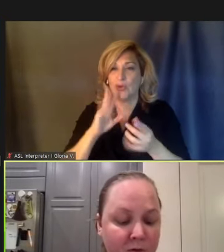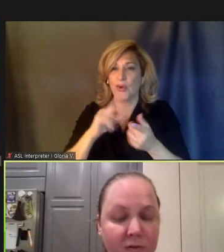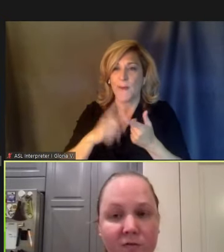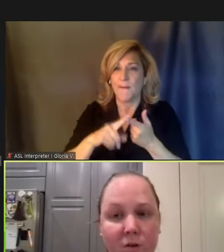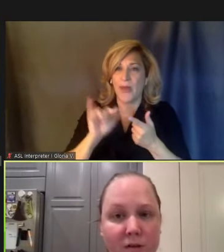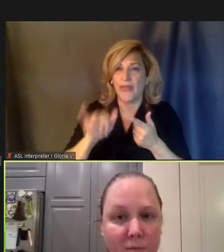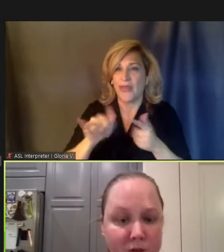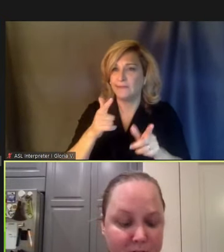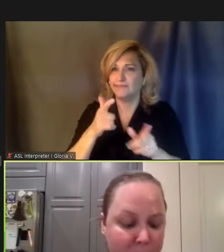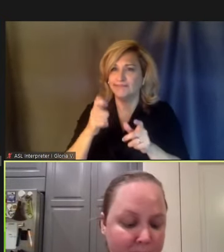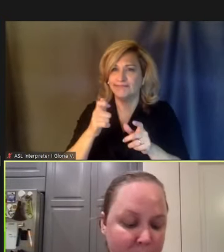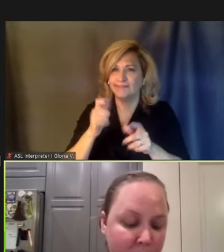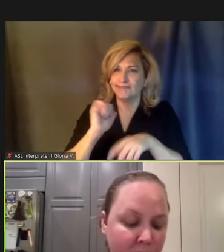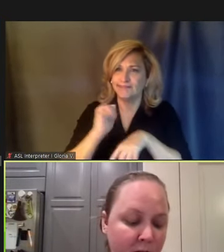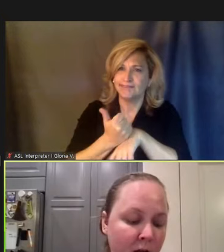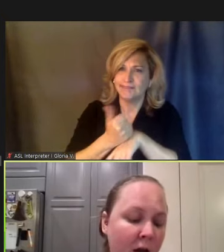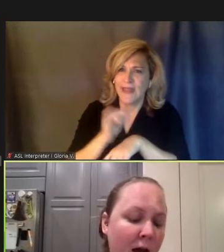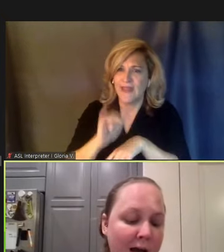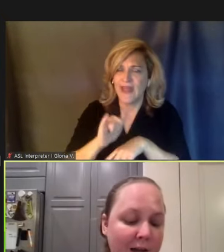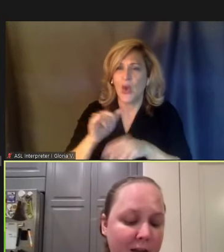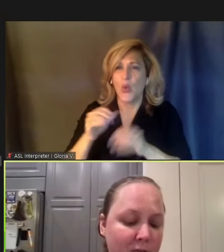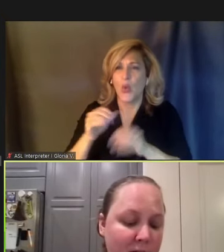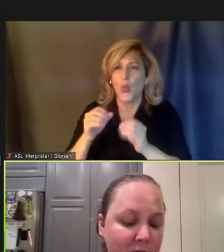possible with as few exemptions as possible.